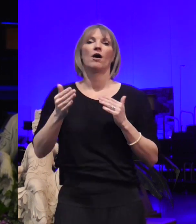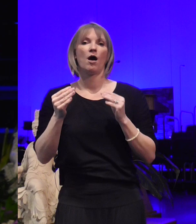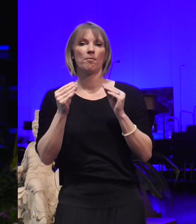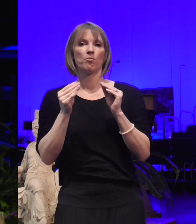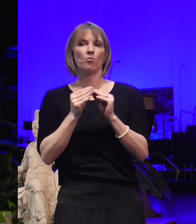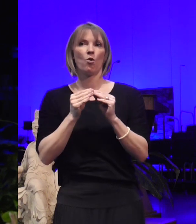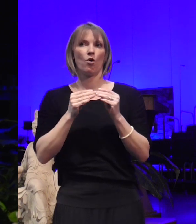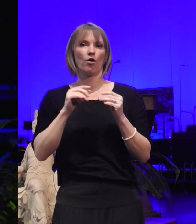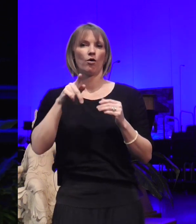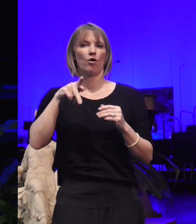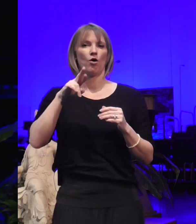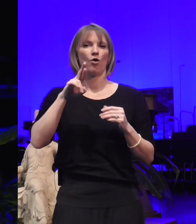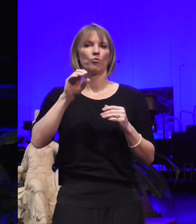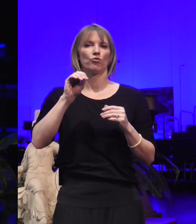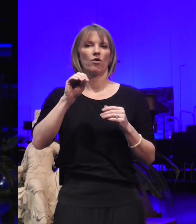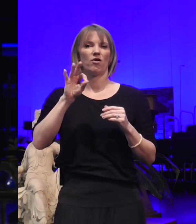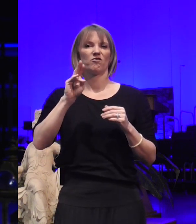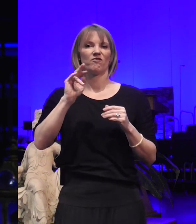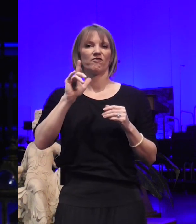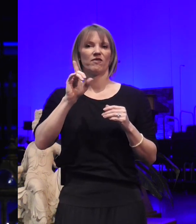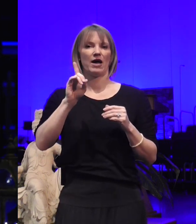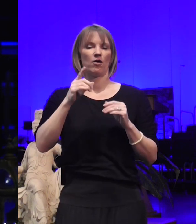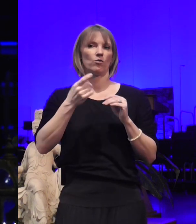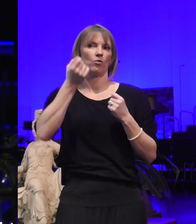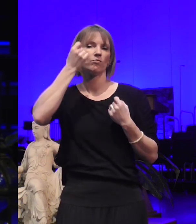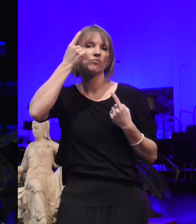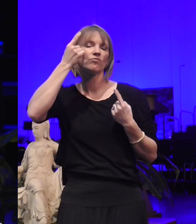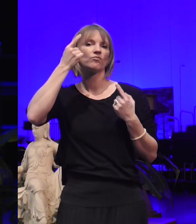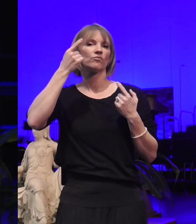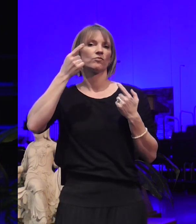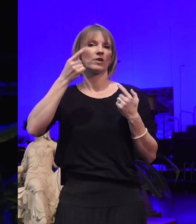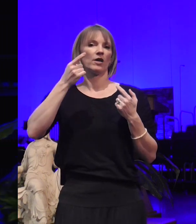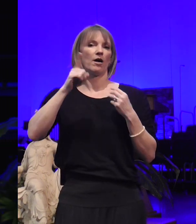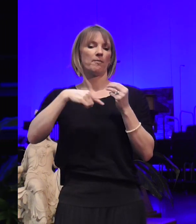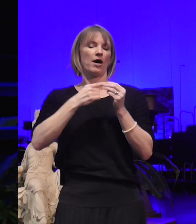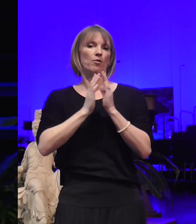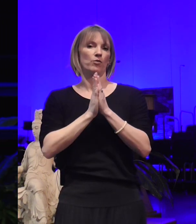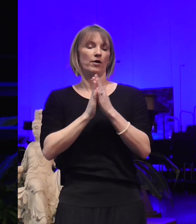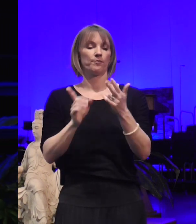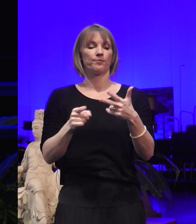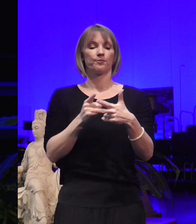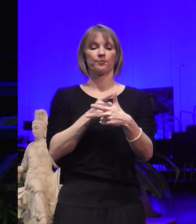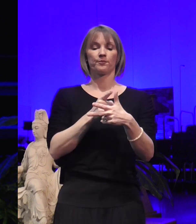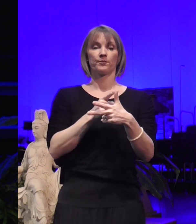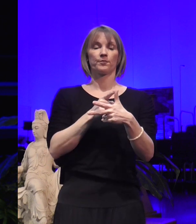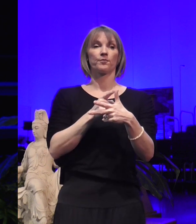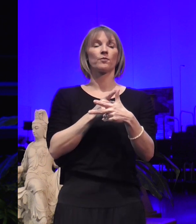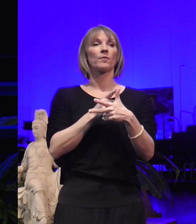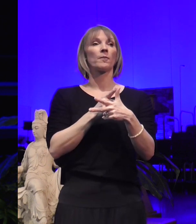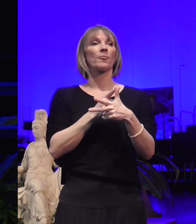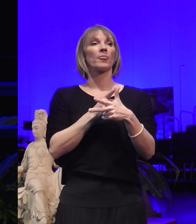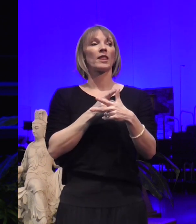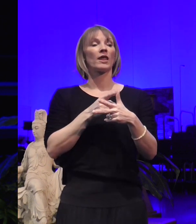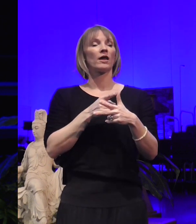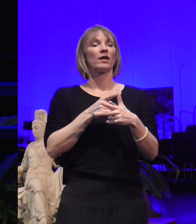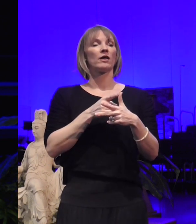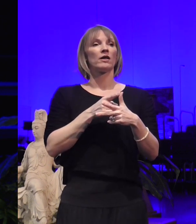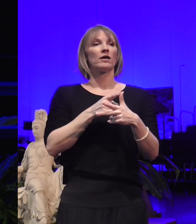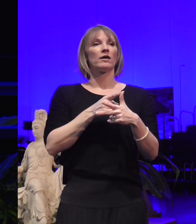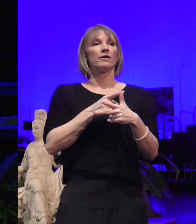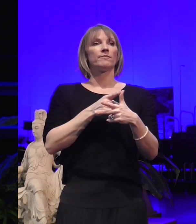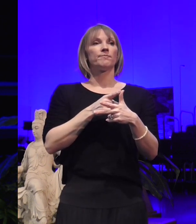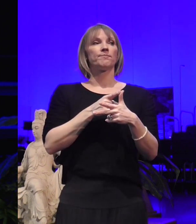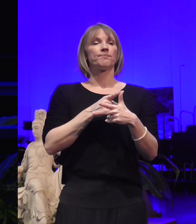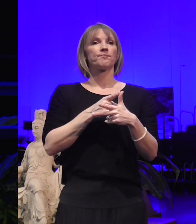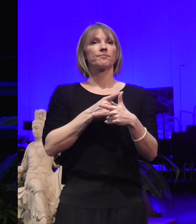profound, revealing understanding of prayer. And the first is to move from seeing